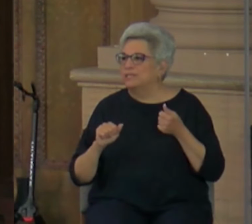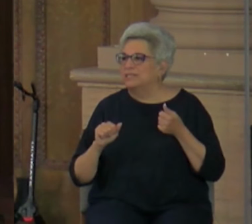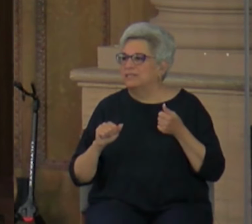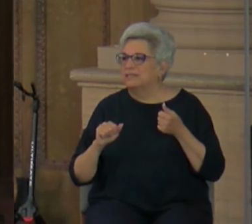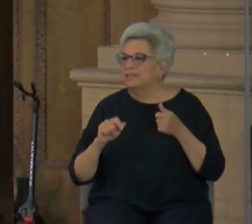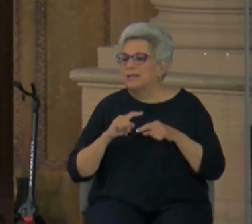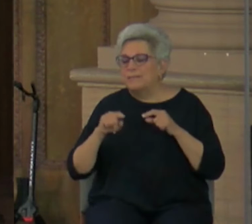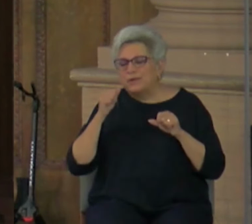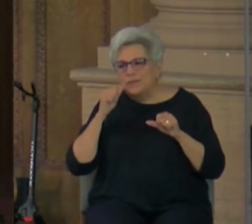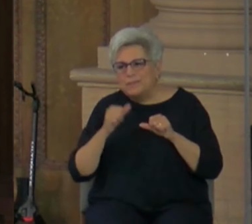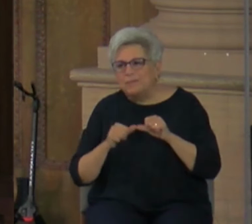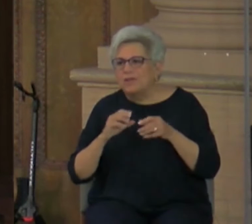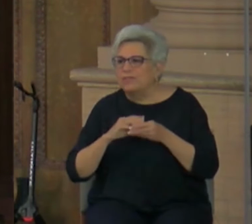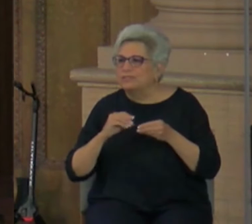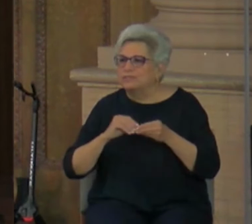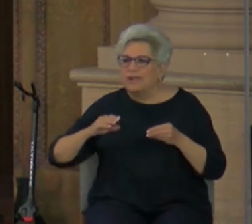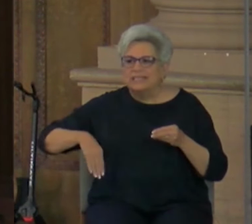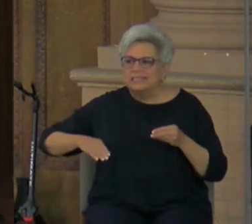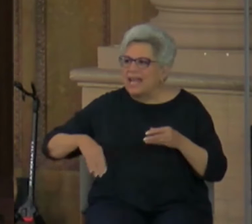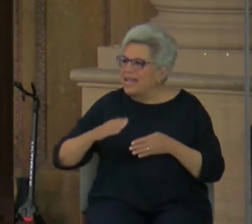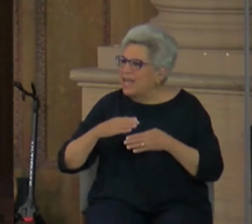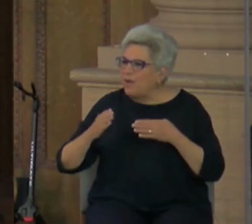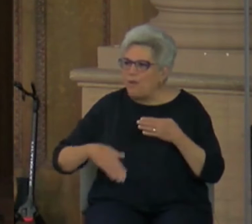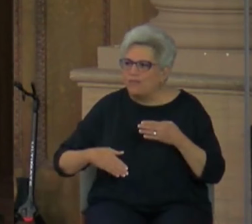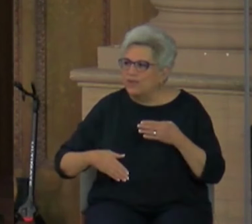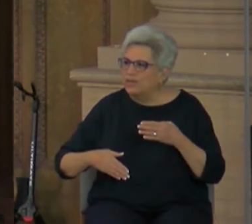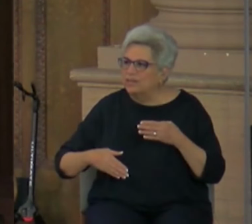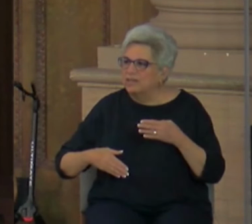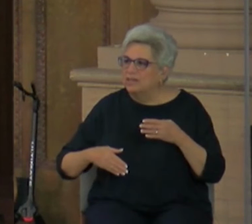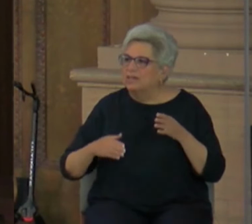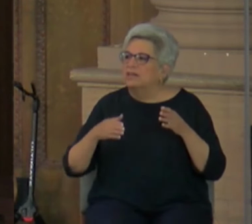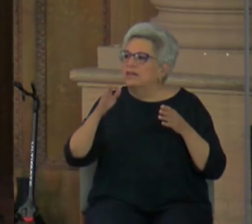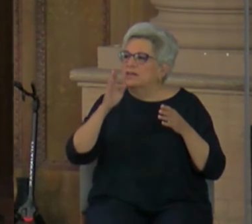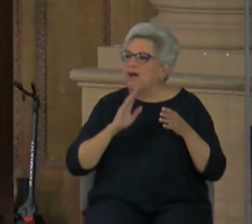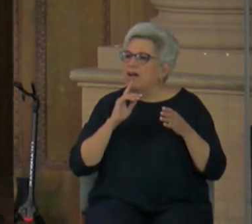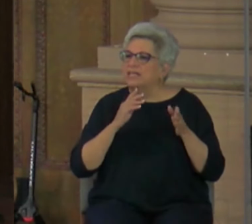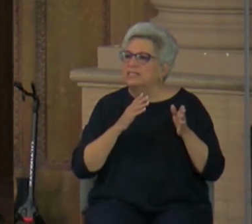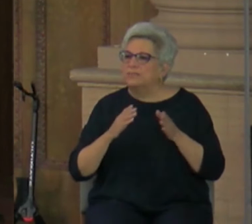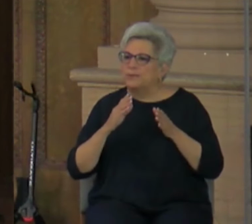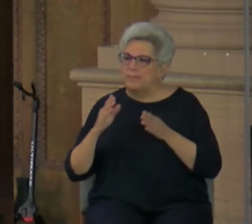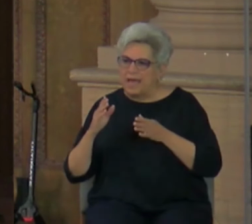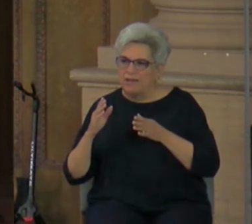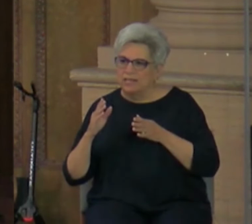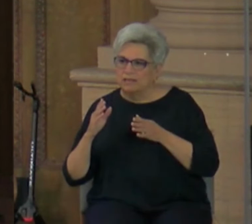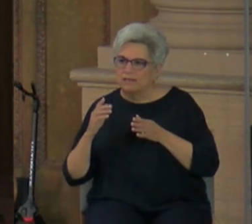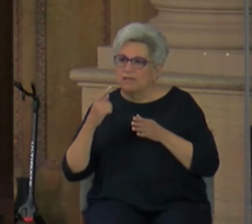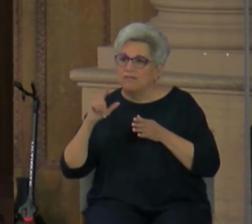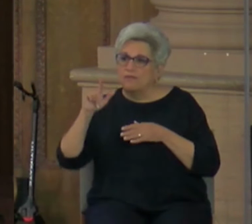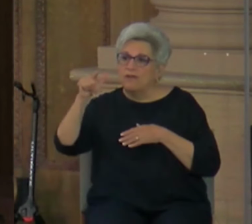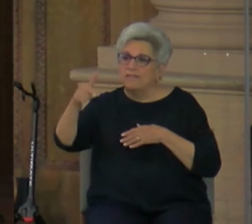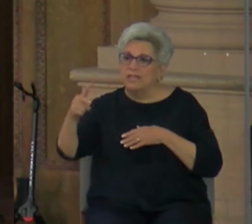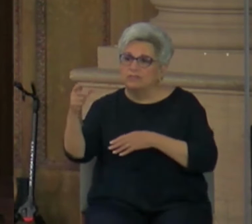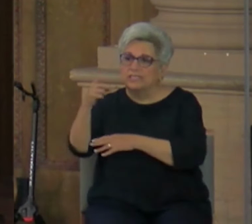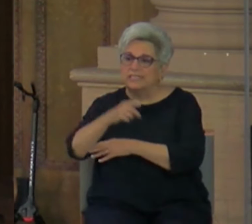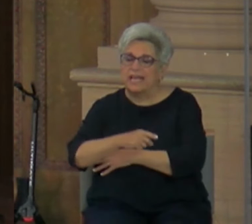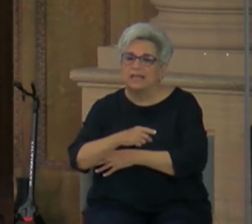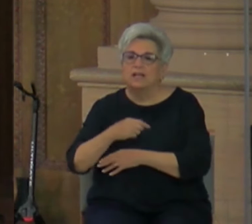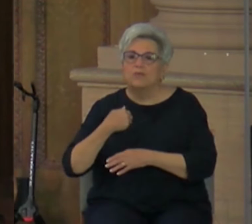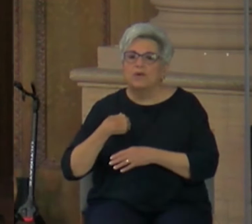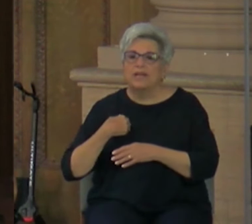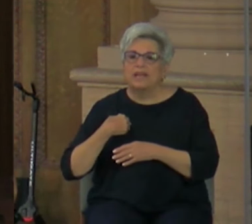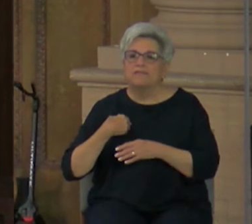God's preparing for this day when all of our tattered stories are going to have a new chapter written in them. And when all of